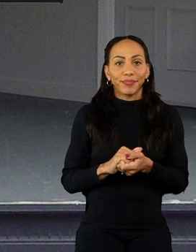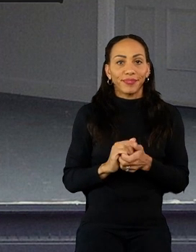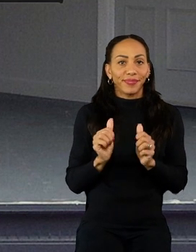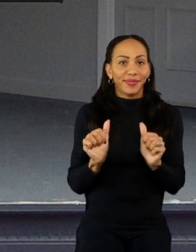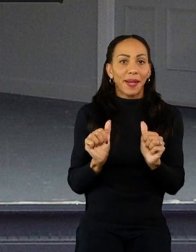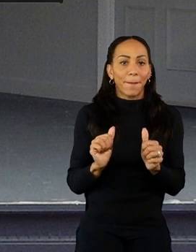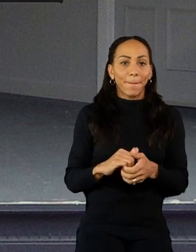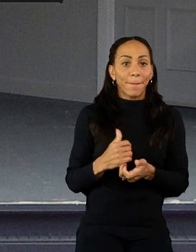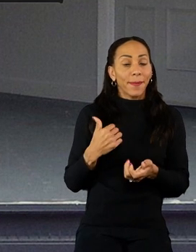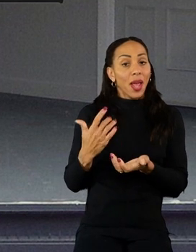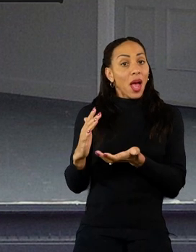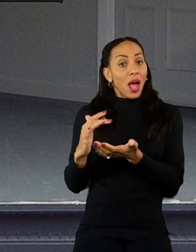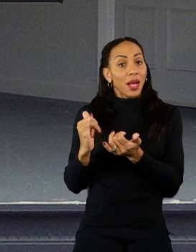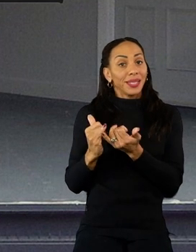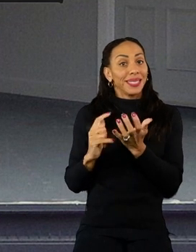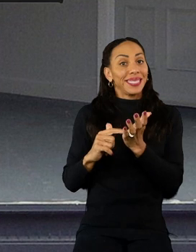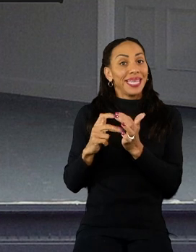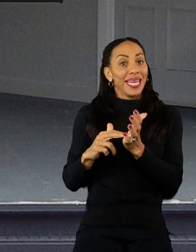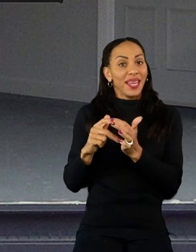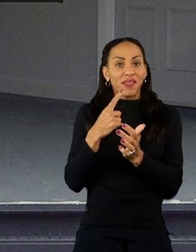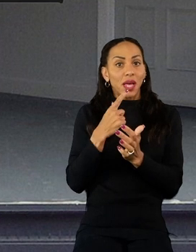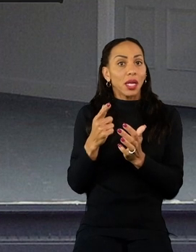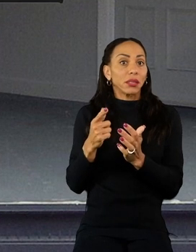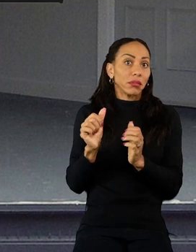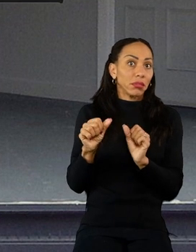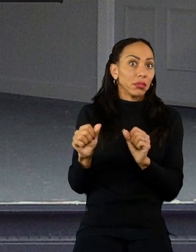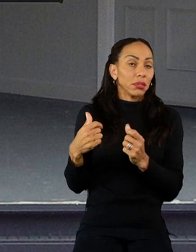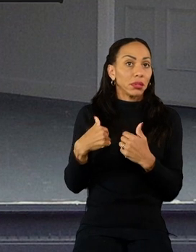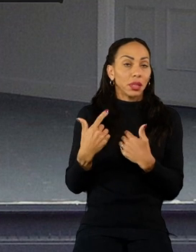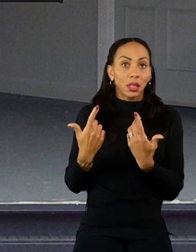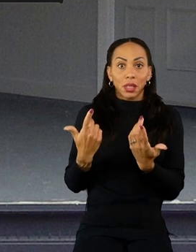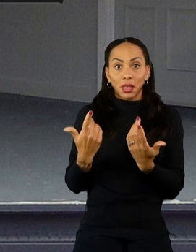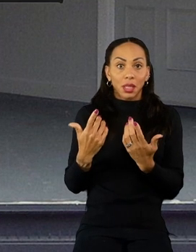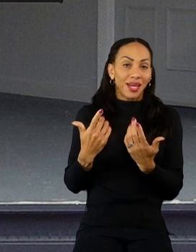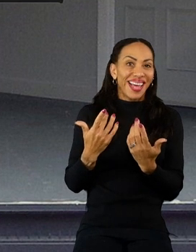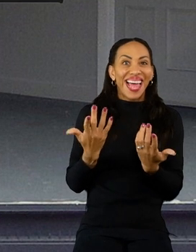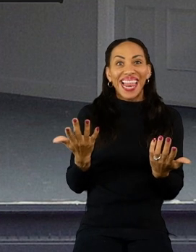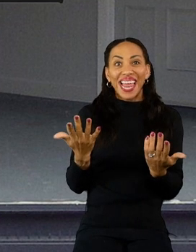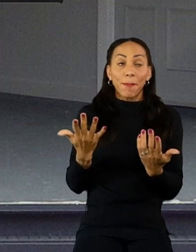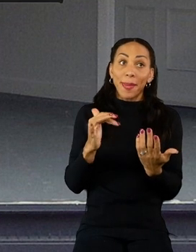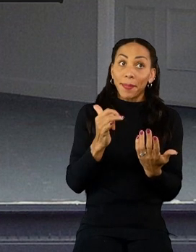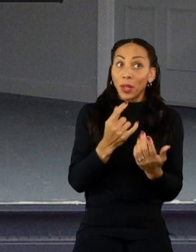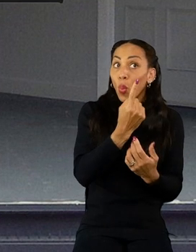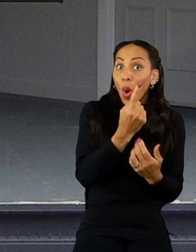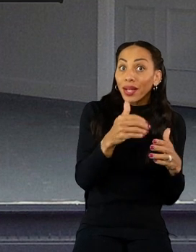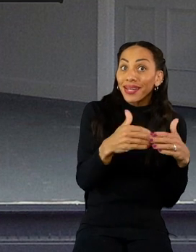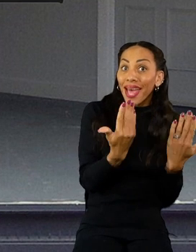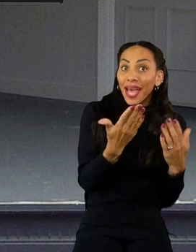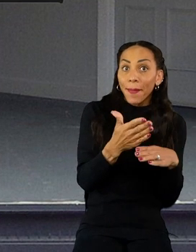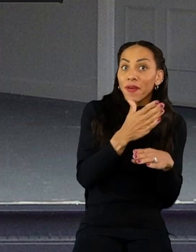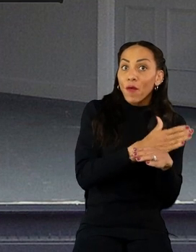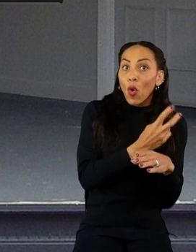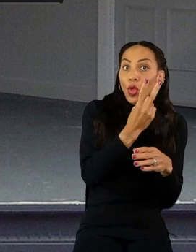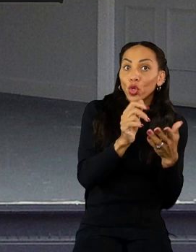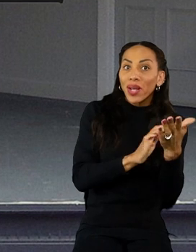Okay, cool. Okay, when that could be, that'll be good too. Yeah, I'm happy to try and do. I could do a couple if you wanted to. I mean, we could even if there's